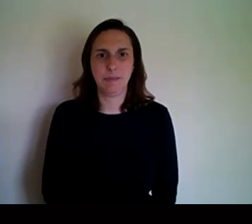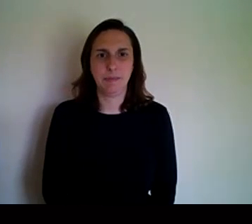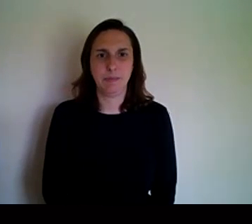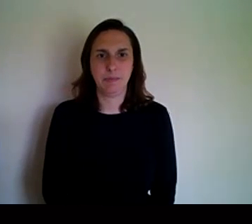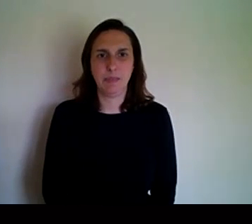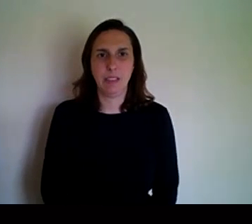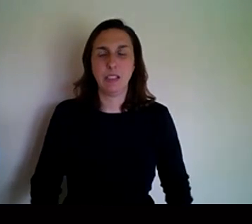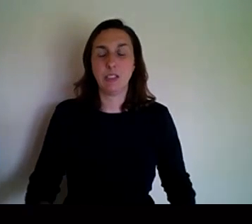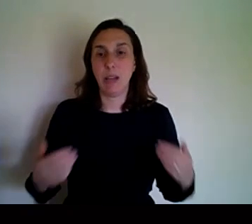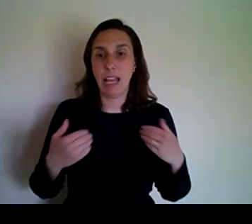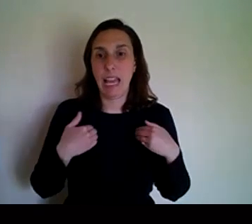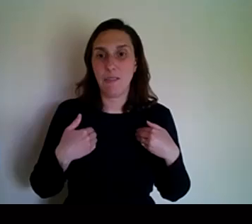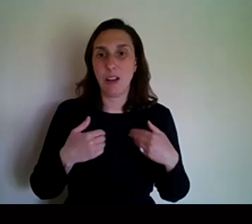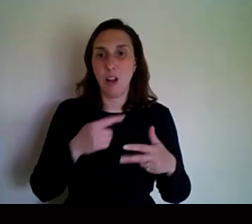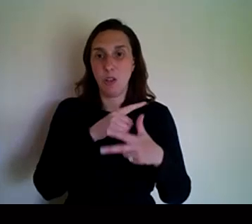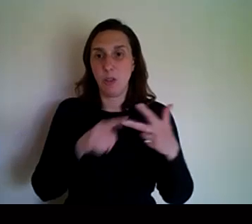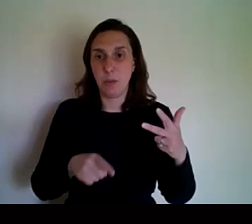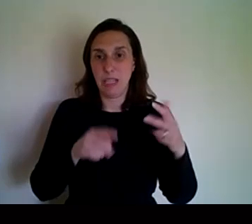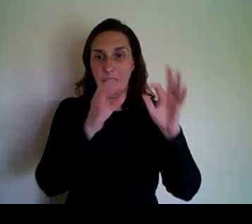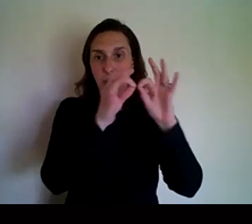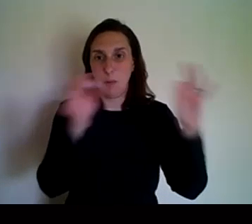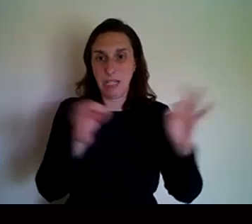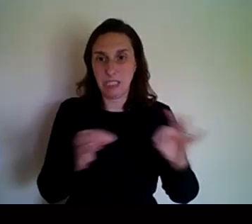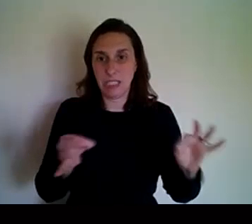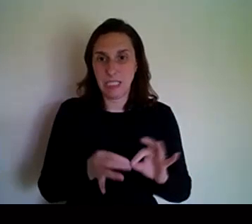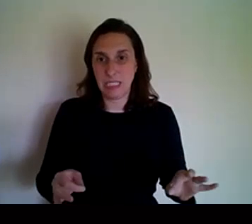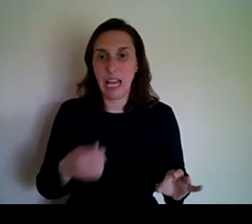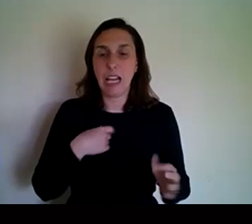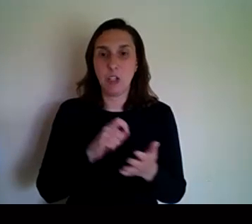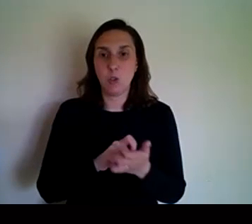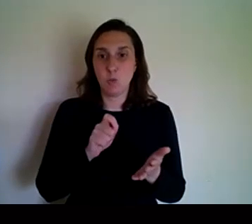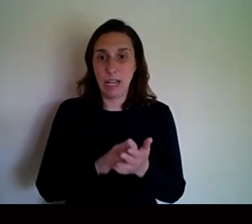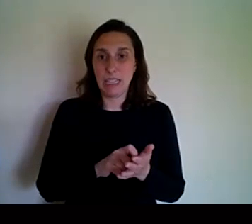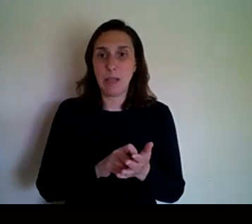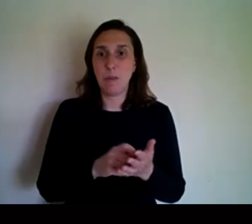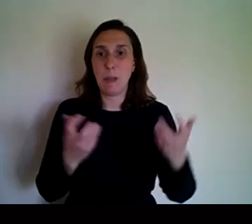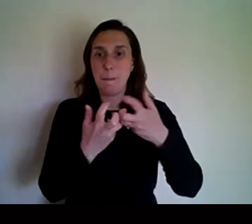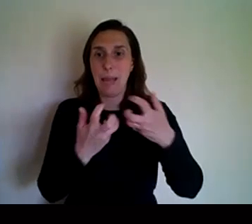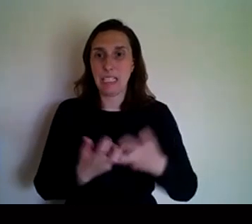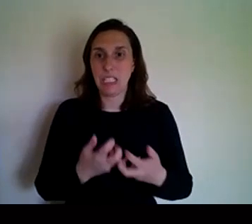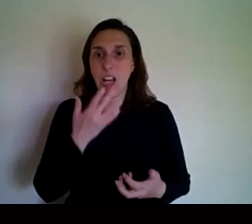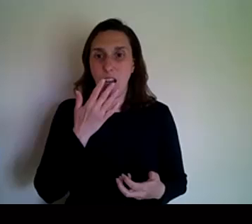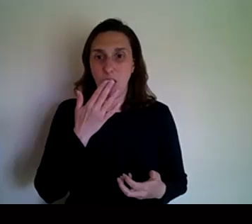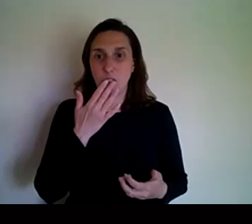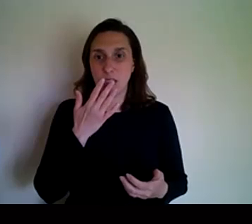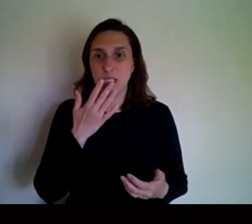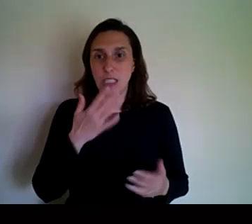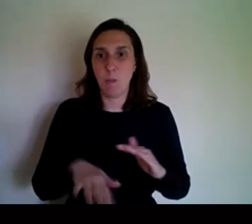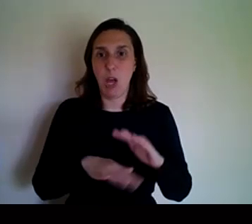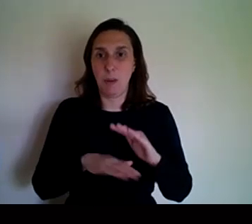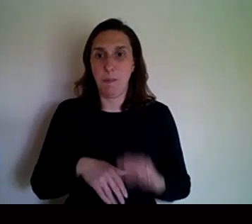3 equations, and I'm going to write them down in their respective colors down below here. I have this one, and